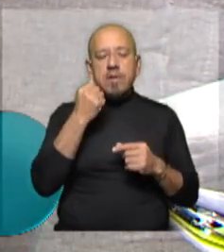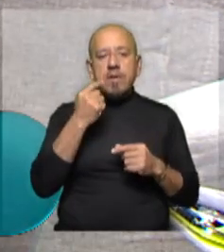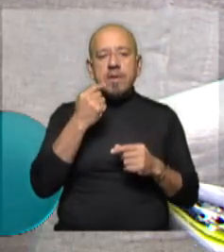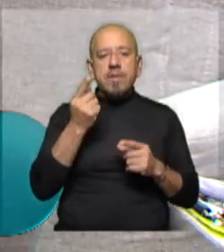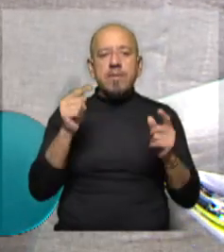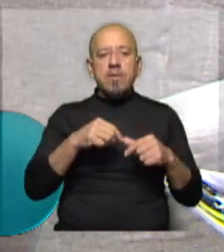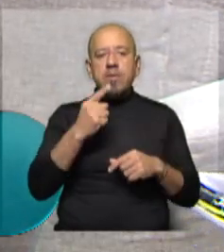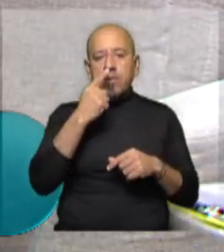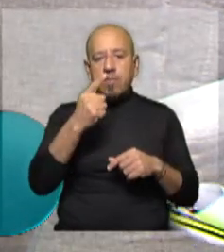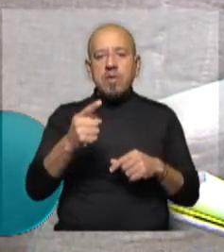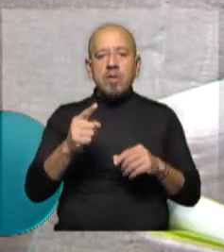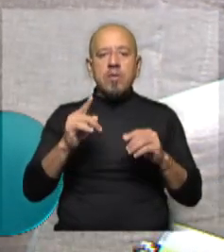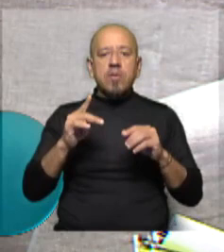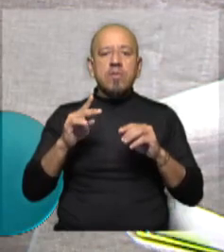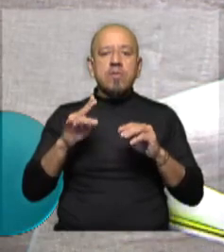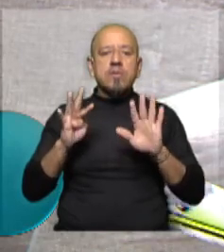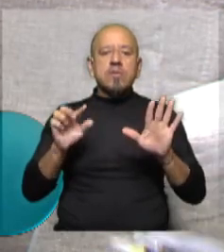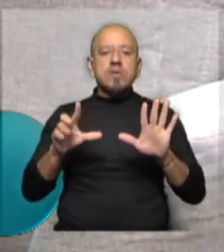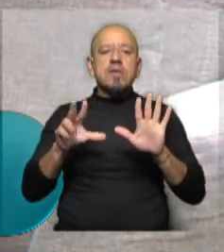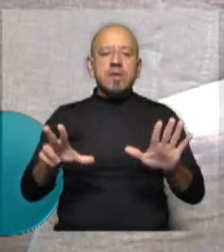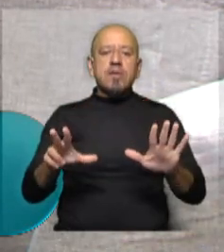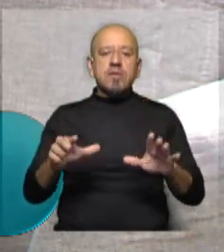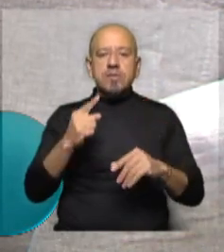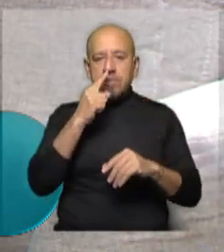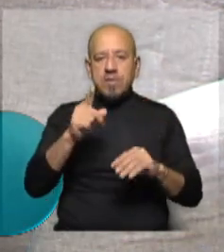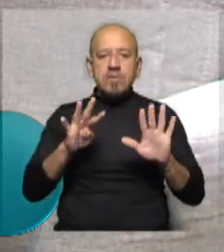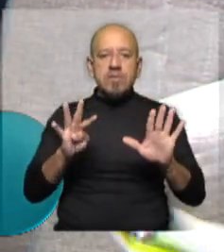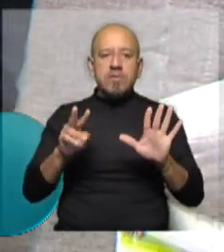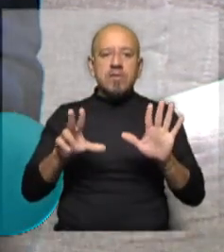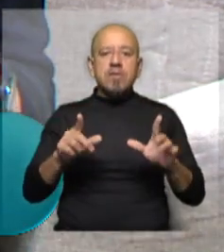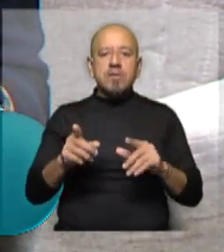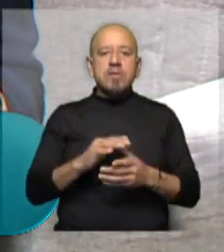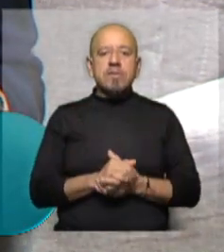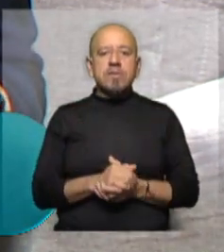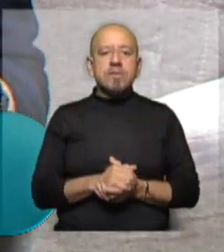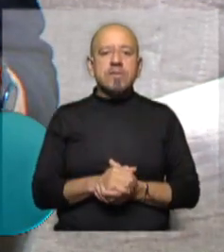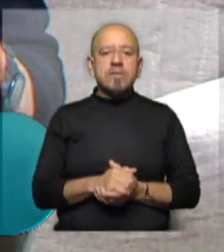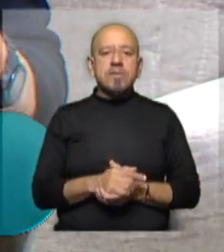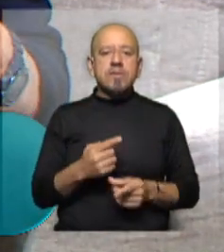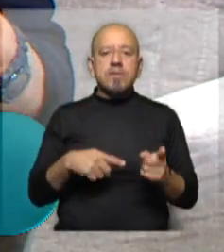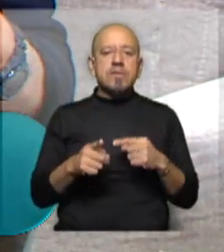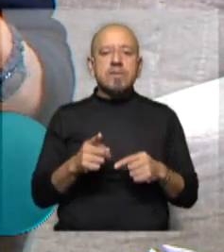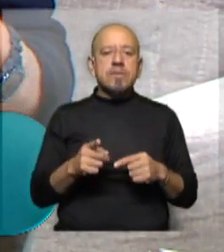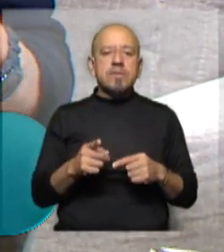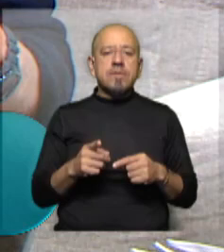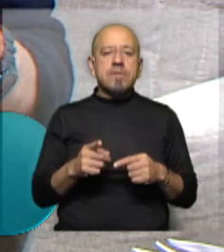78 y en el 98. No éramos nacidos nosotros. You were too young. But we've met a lot of people who